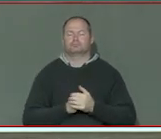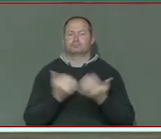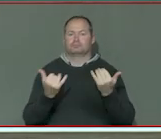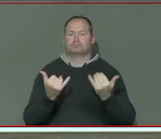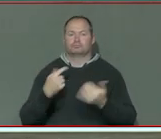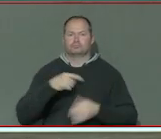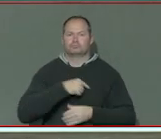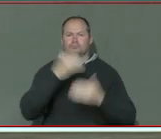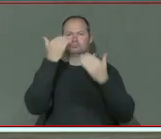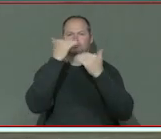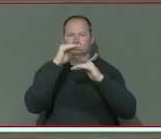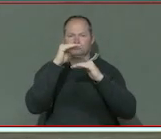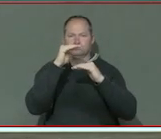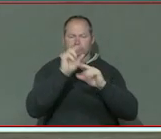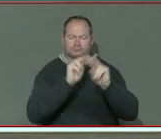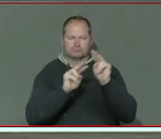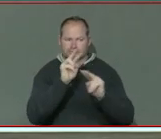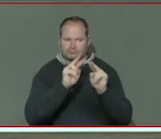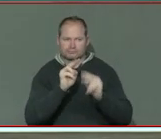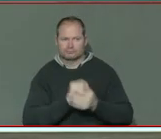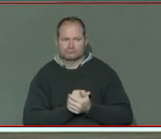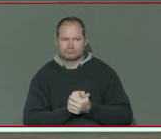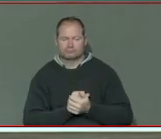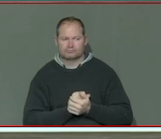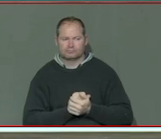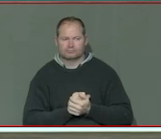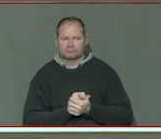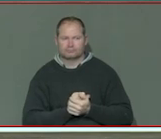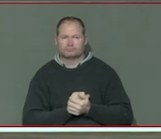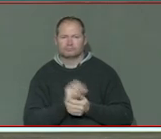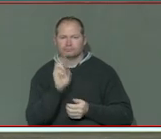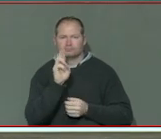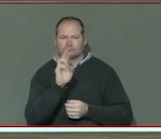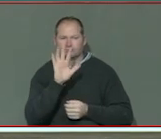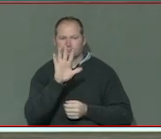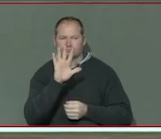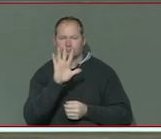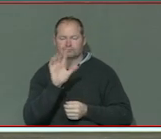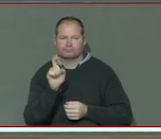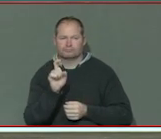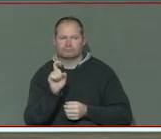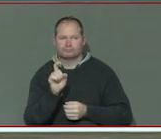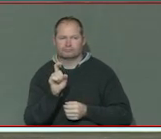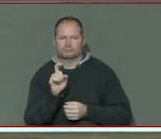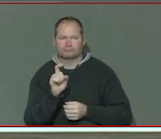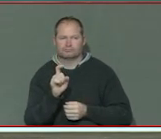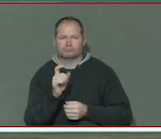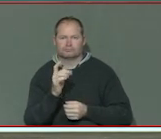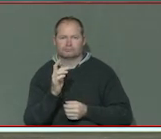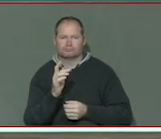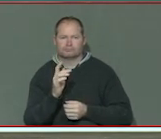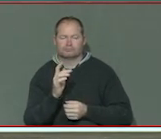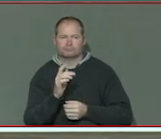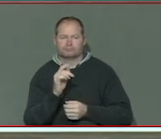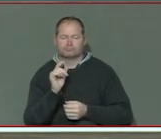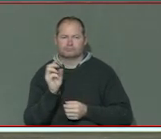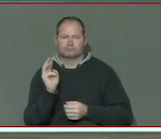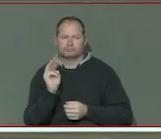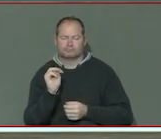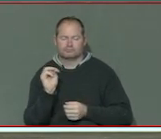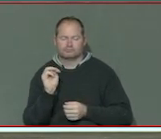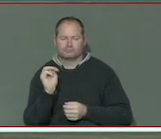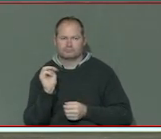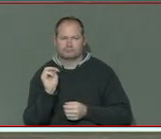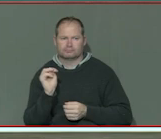limits. So if we look at the limits, we see Dreyer, 5,000, but he owes us 1,100. Masala,